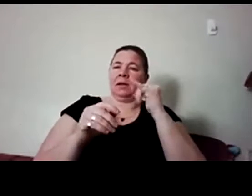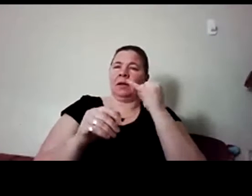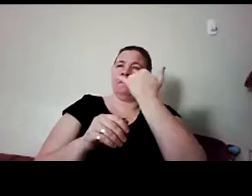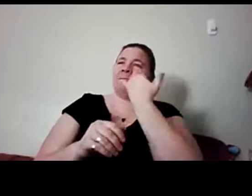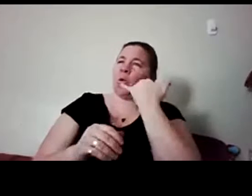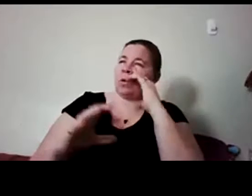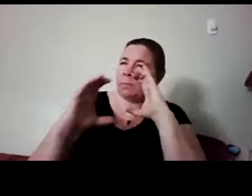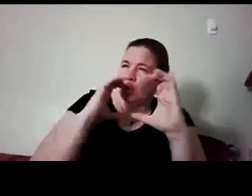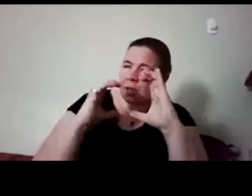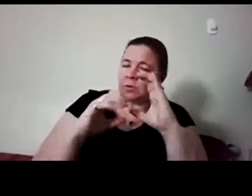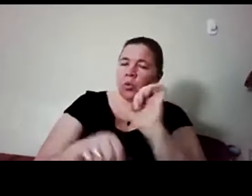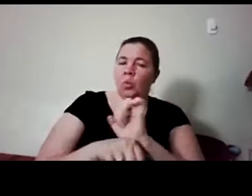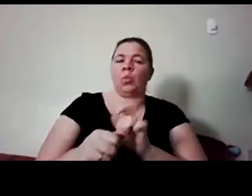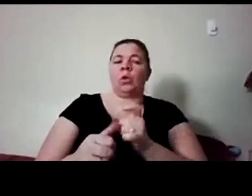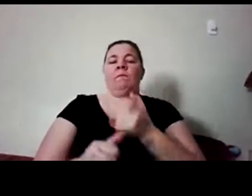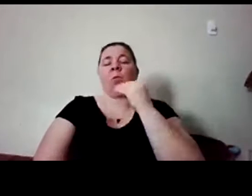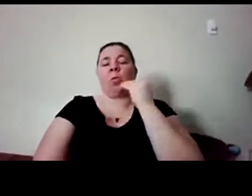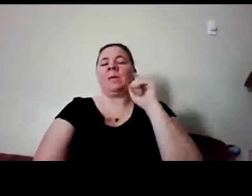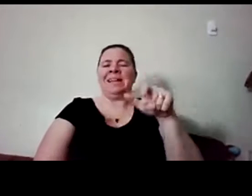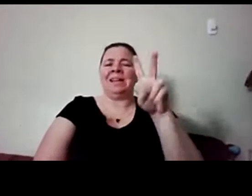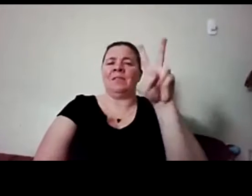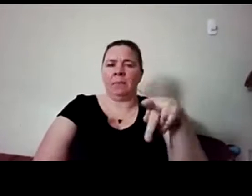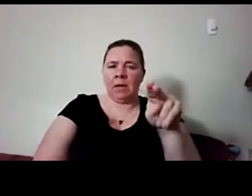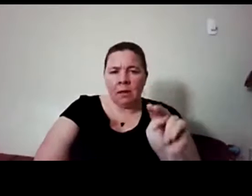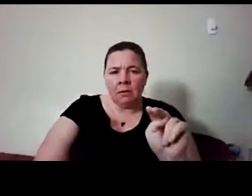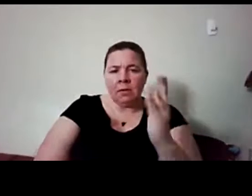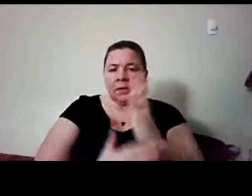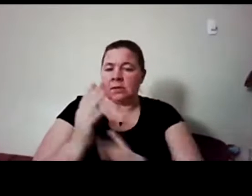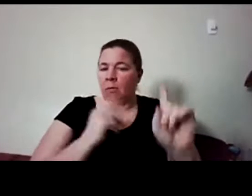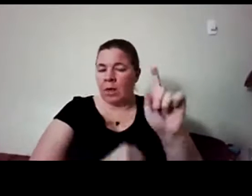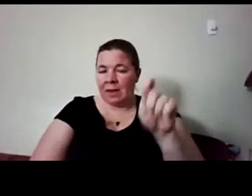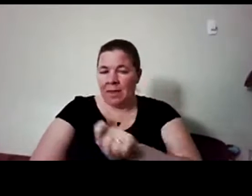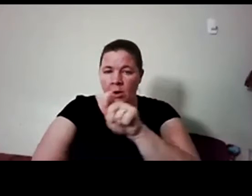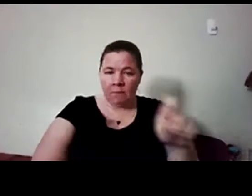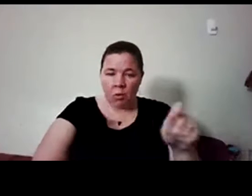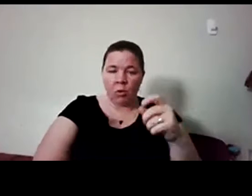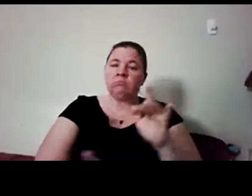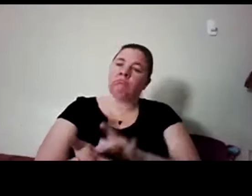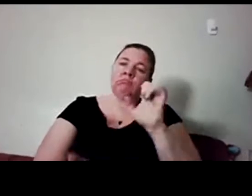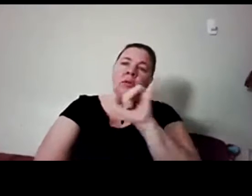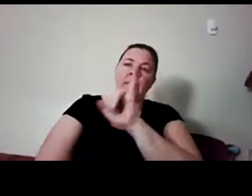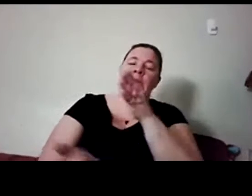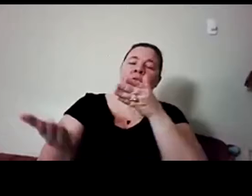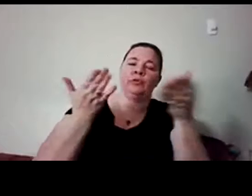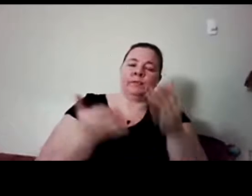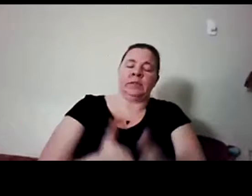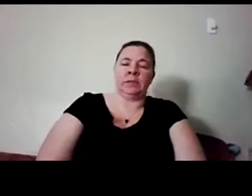to work from home, they need VPN. Therefore, some company is monetizing on their services.